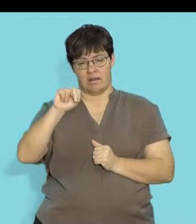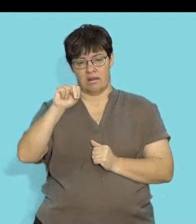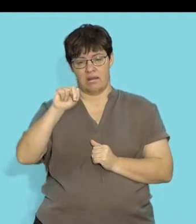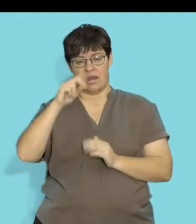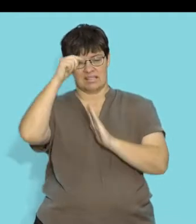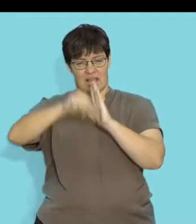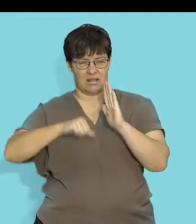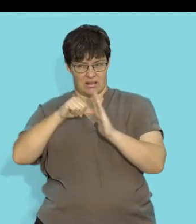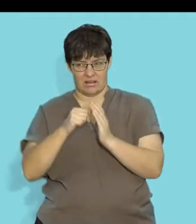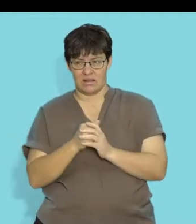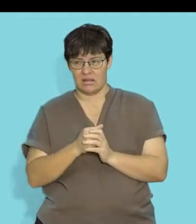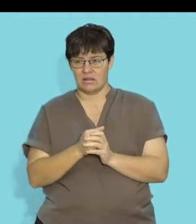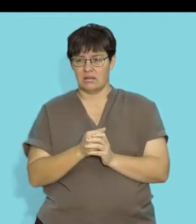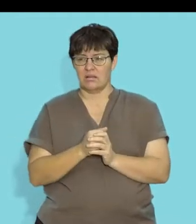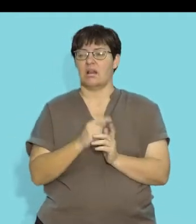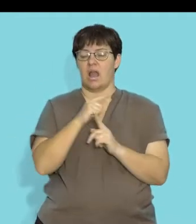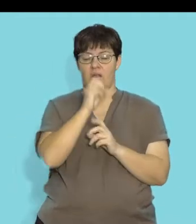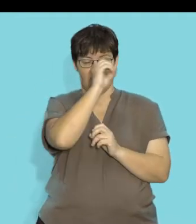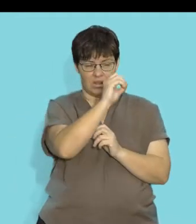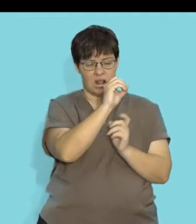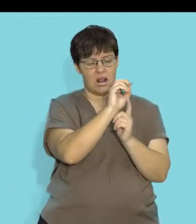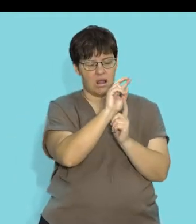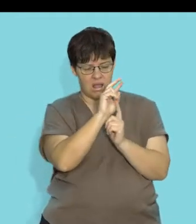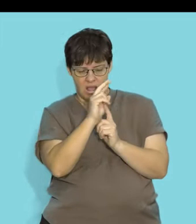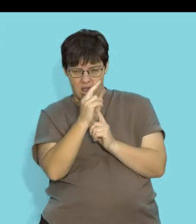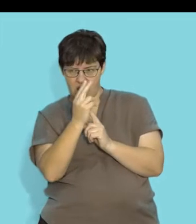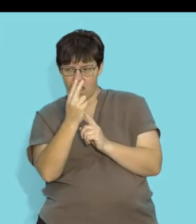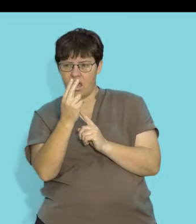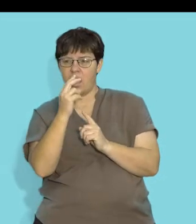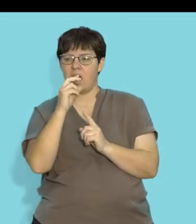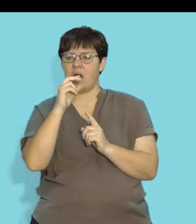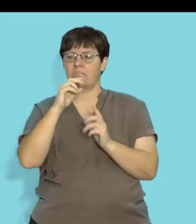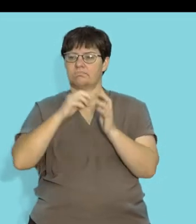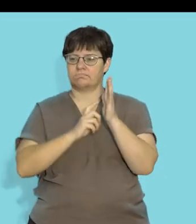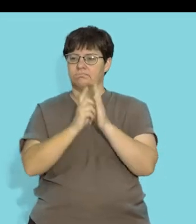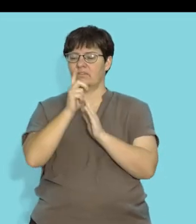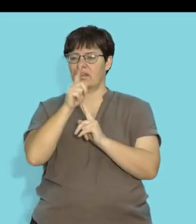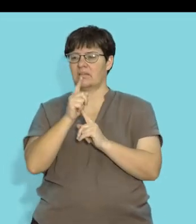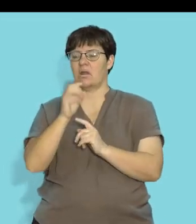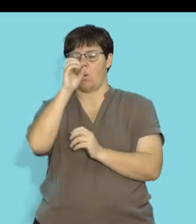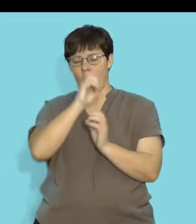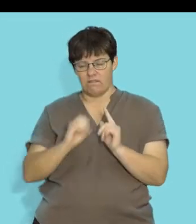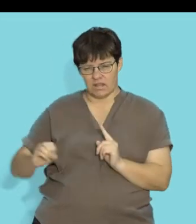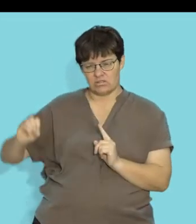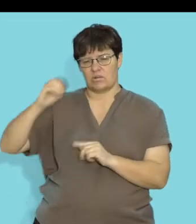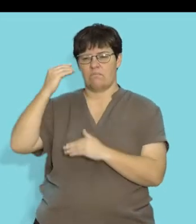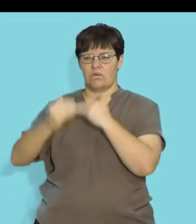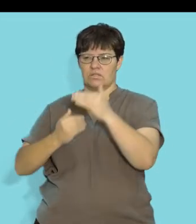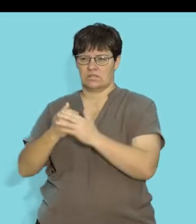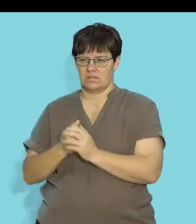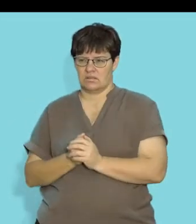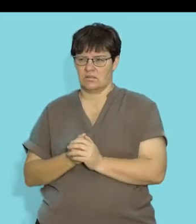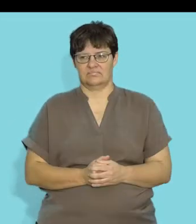primary follicle all the way developing into a mature grafton follicle, and then the process of ovulation where an ova